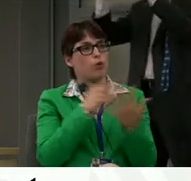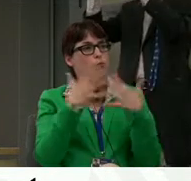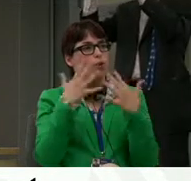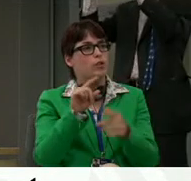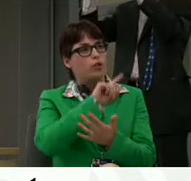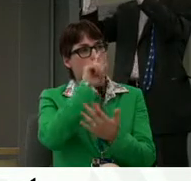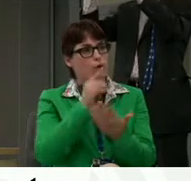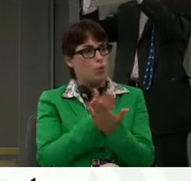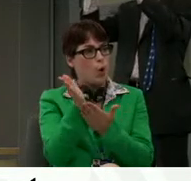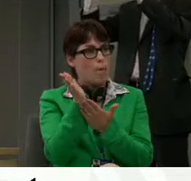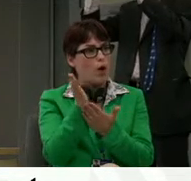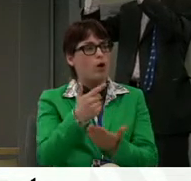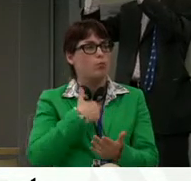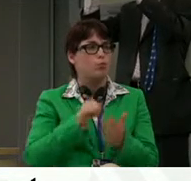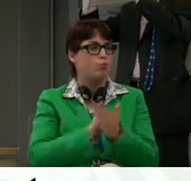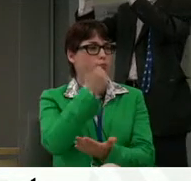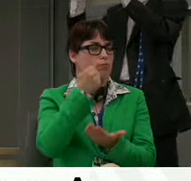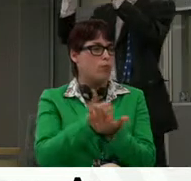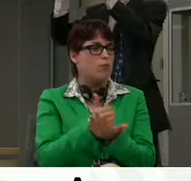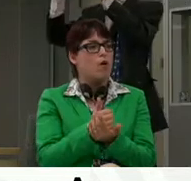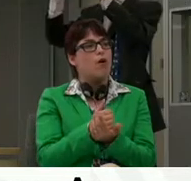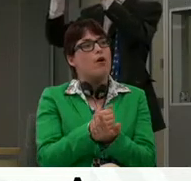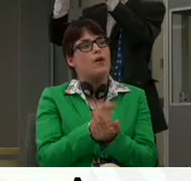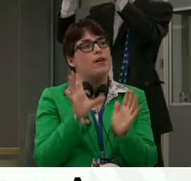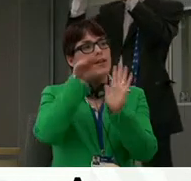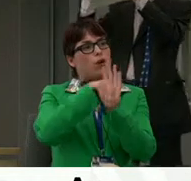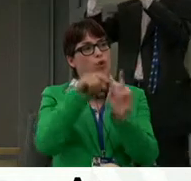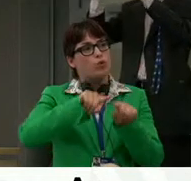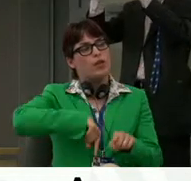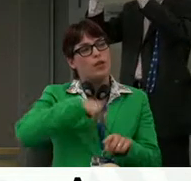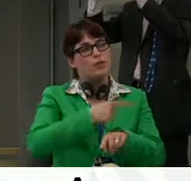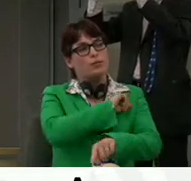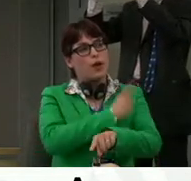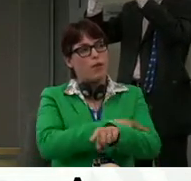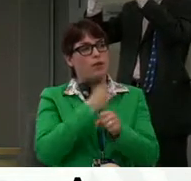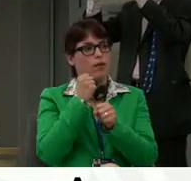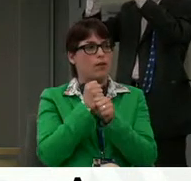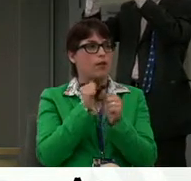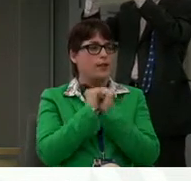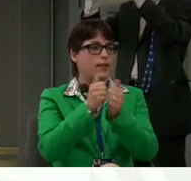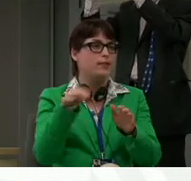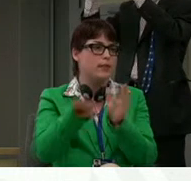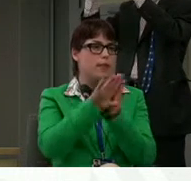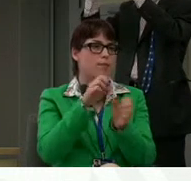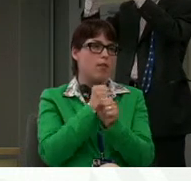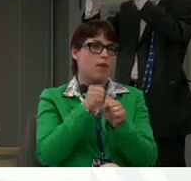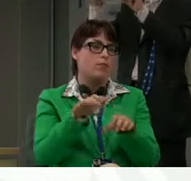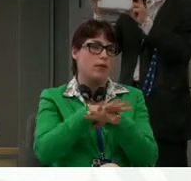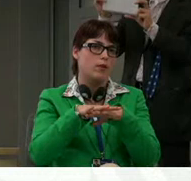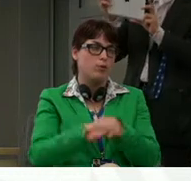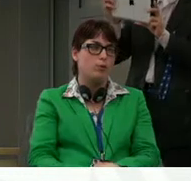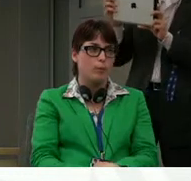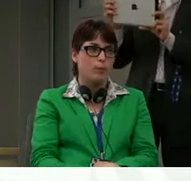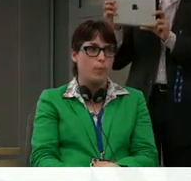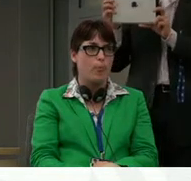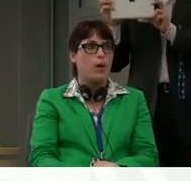inclusive Europe. As to the social and employment policies, our priority is inclusive and sustainable